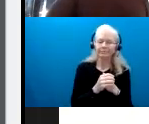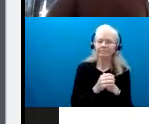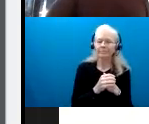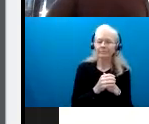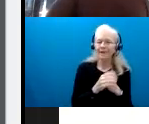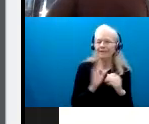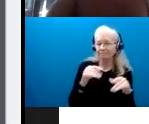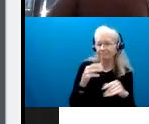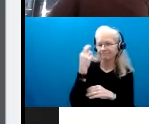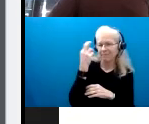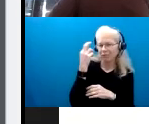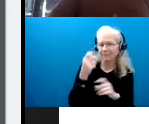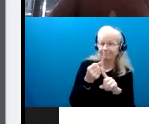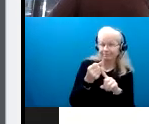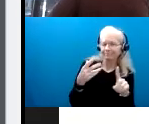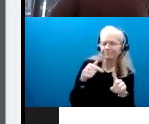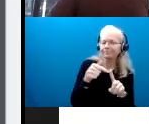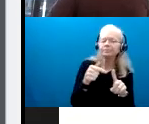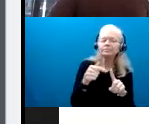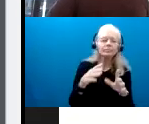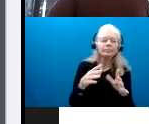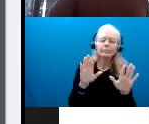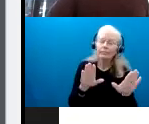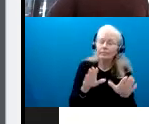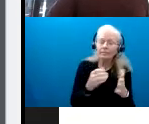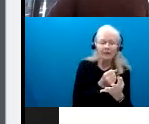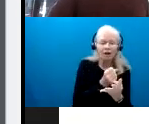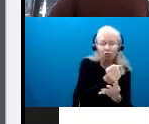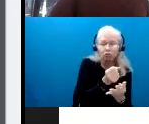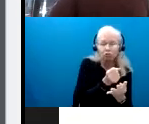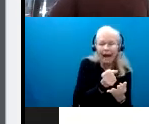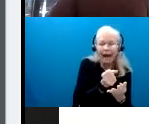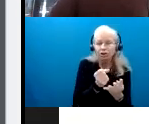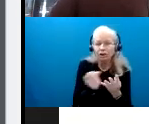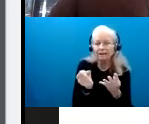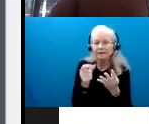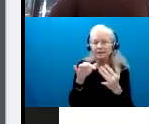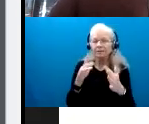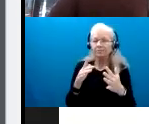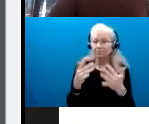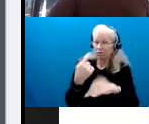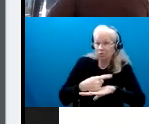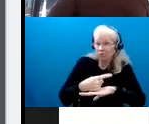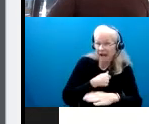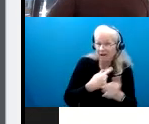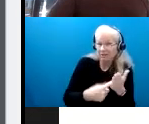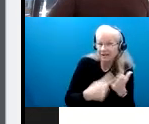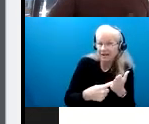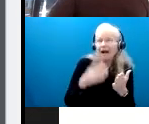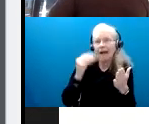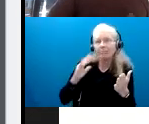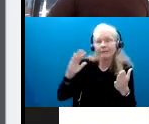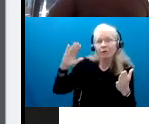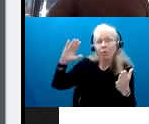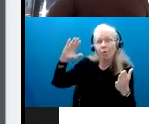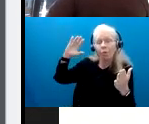little bit, just because so many of the strategies that we're talking about today and that we've talked about in weeks past, and